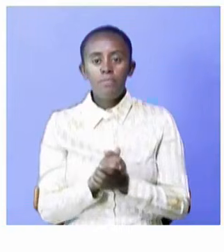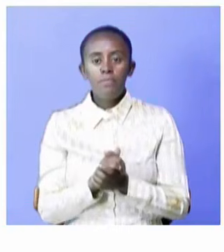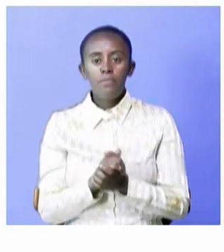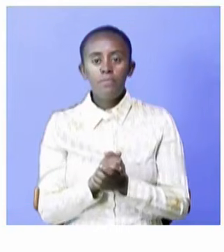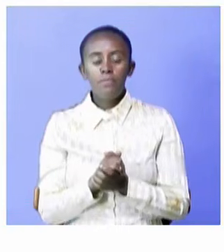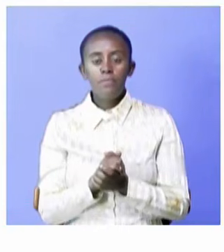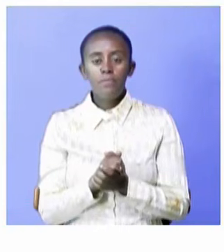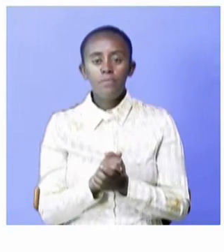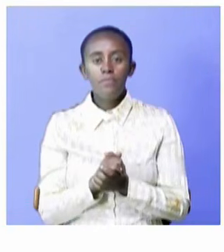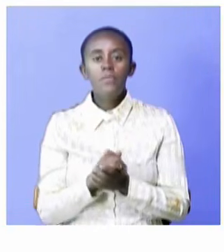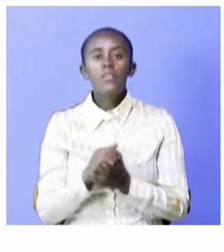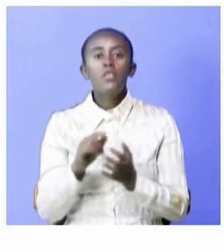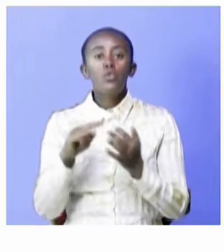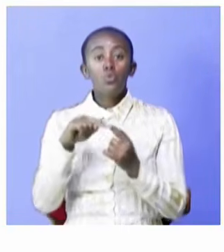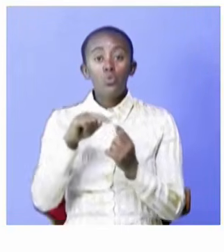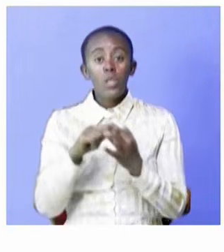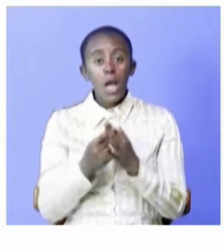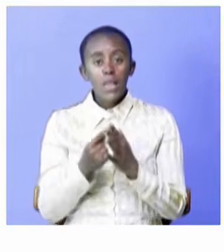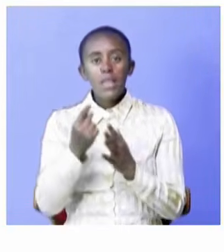the machine,